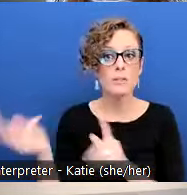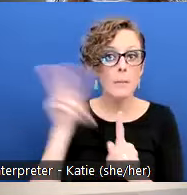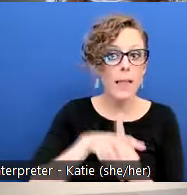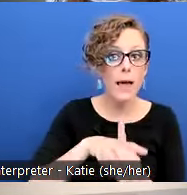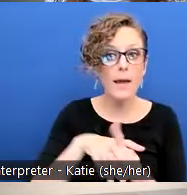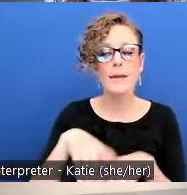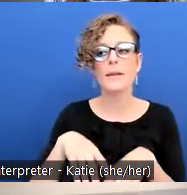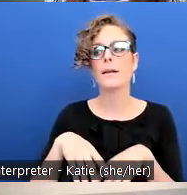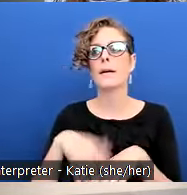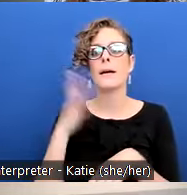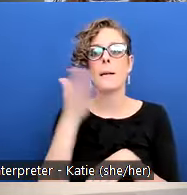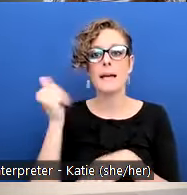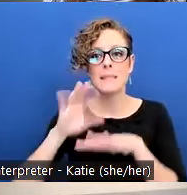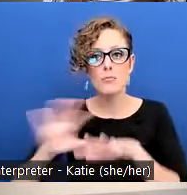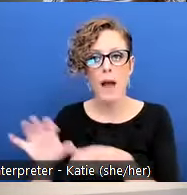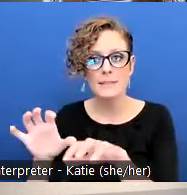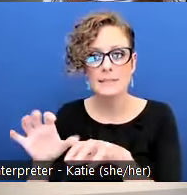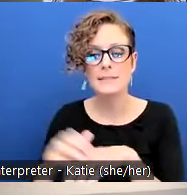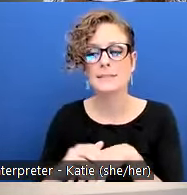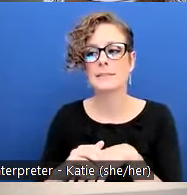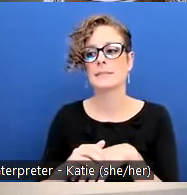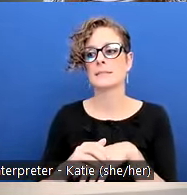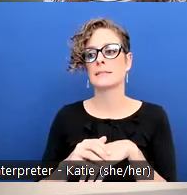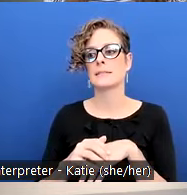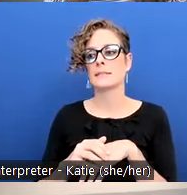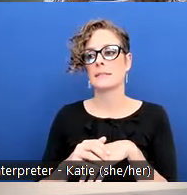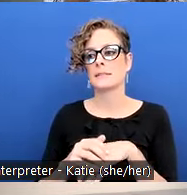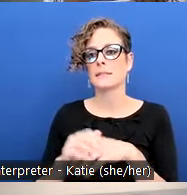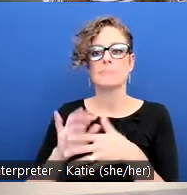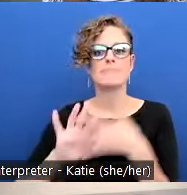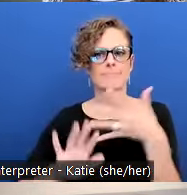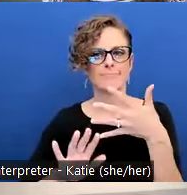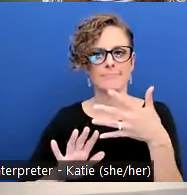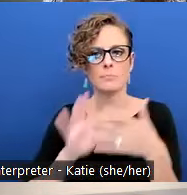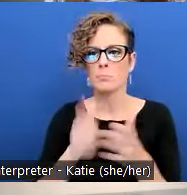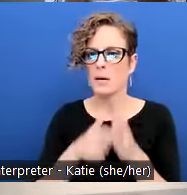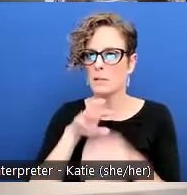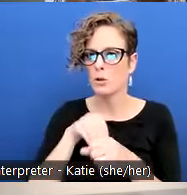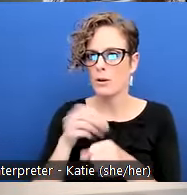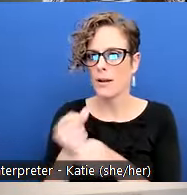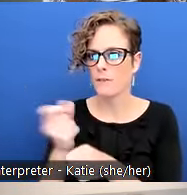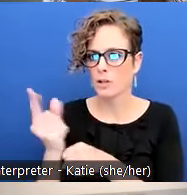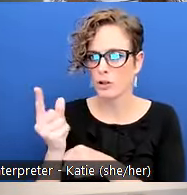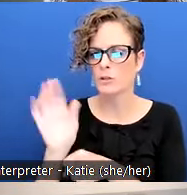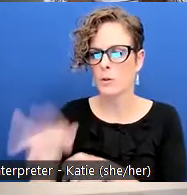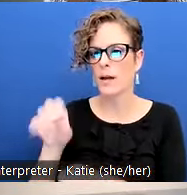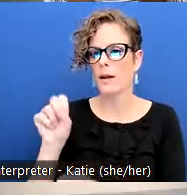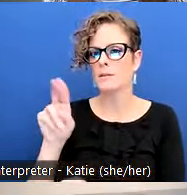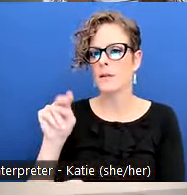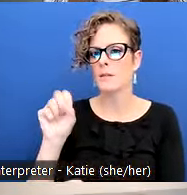best practices and any recommendations that the board has for legislation. So that is what happened with the Sunset Domestic